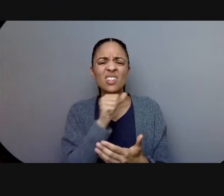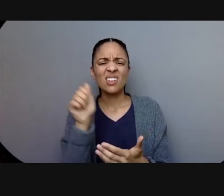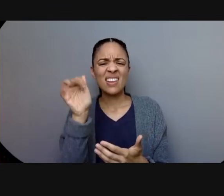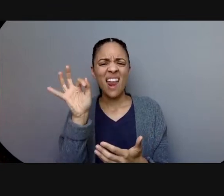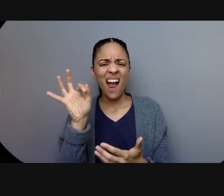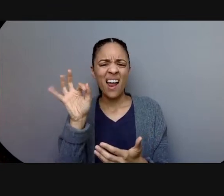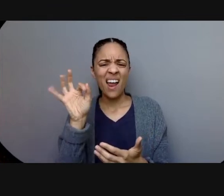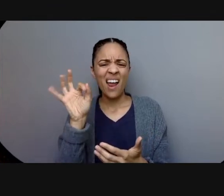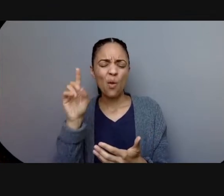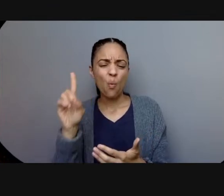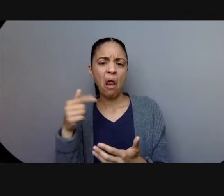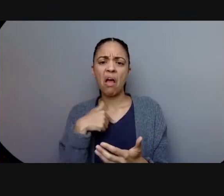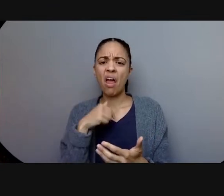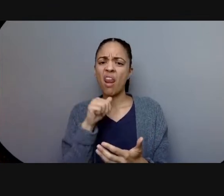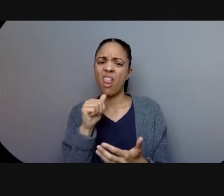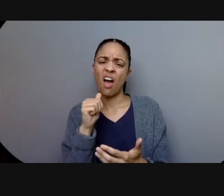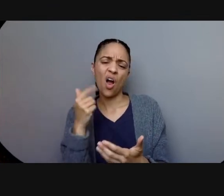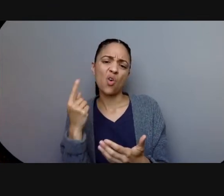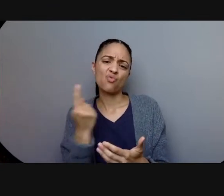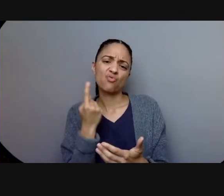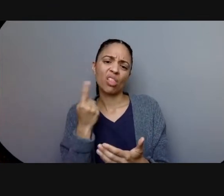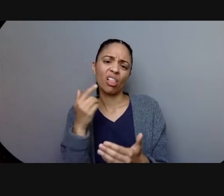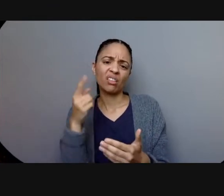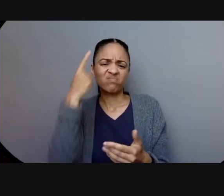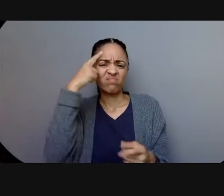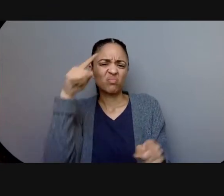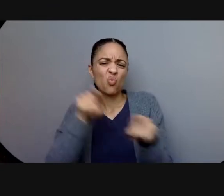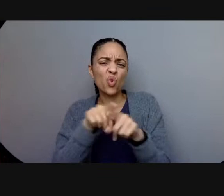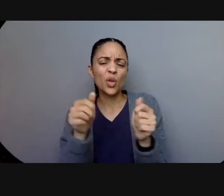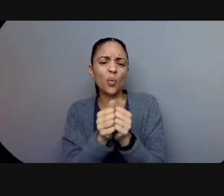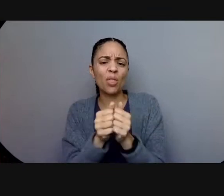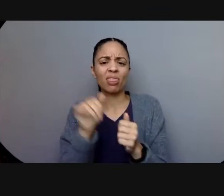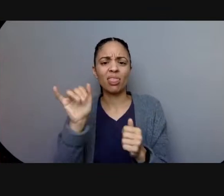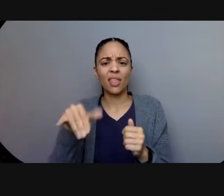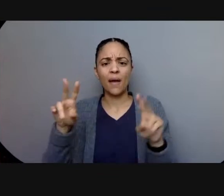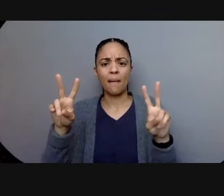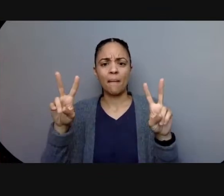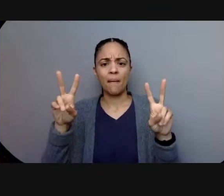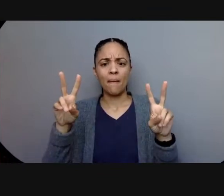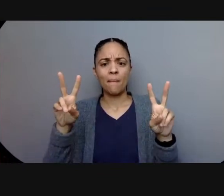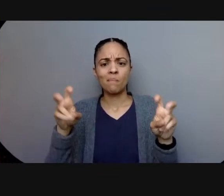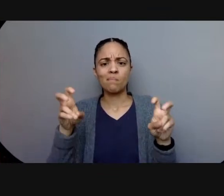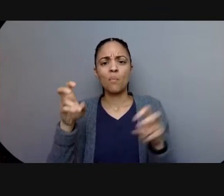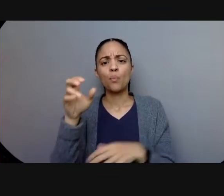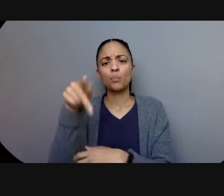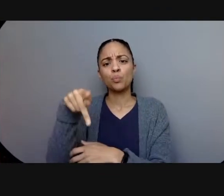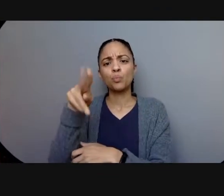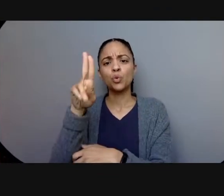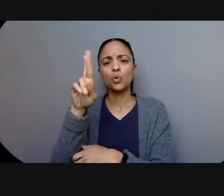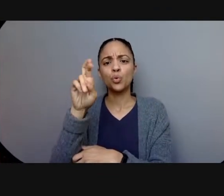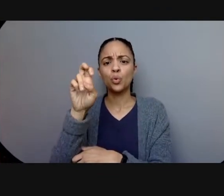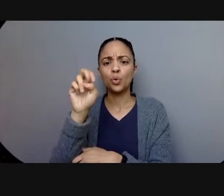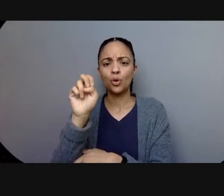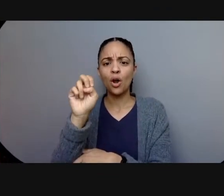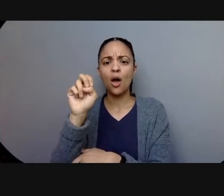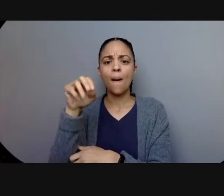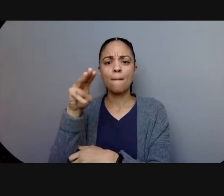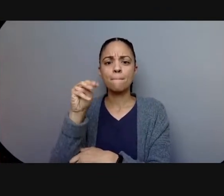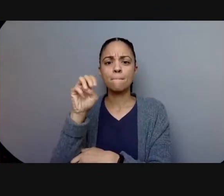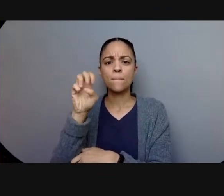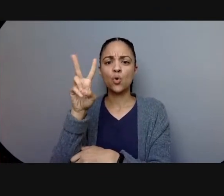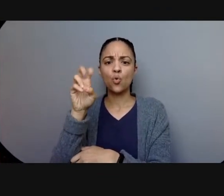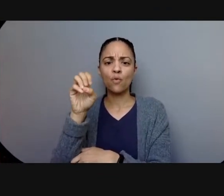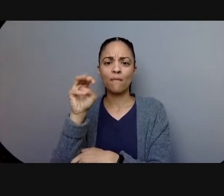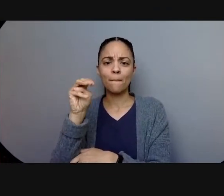Rennie saw or Rennie knew, but when we were younger, it was like we were rehearsing constantly, and